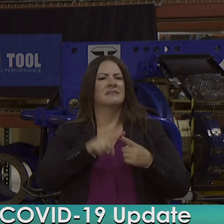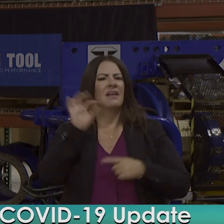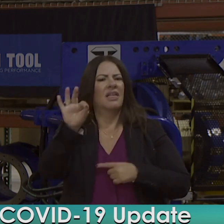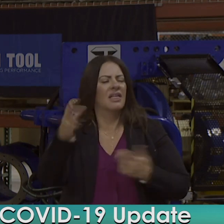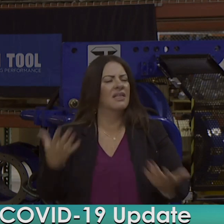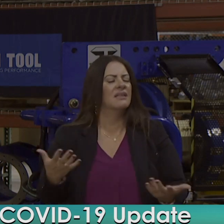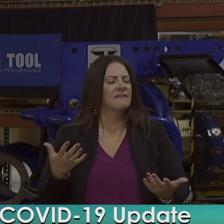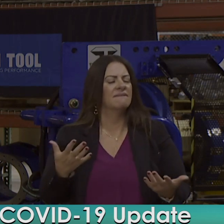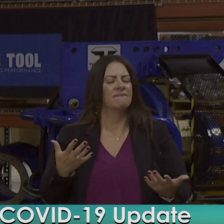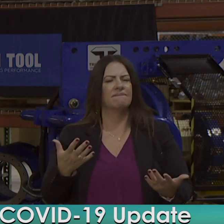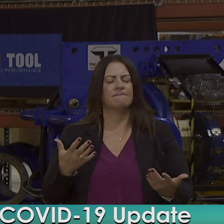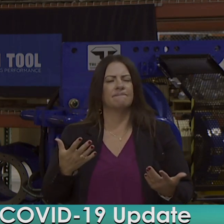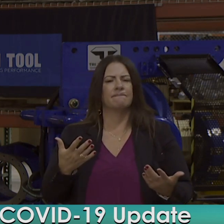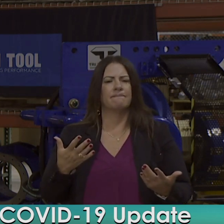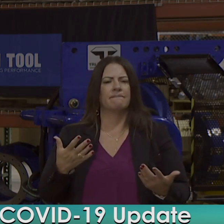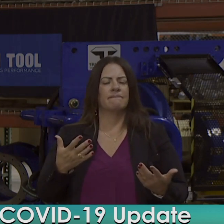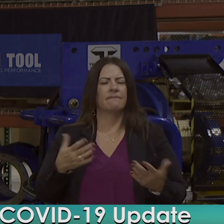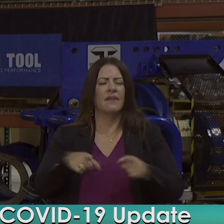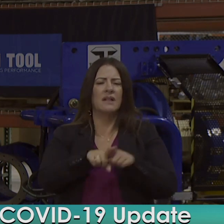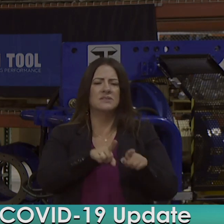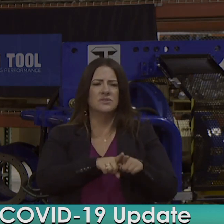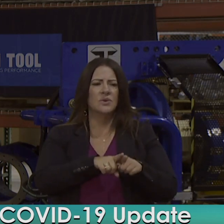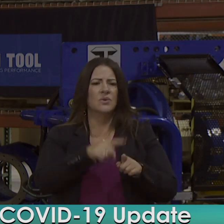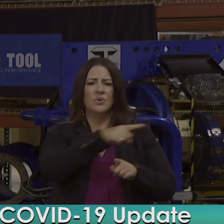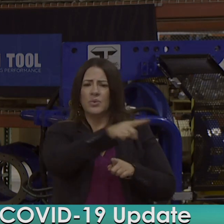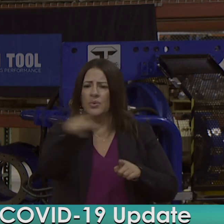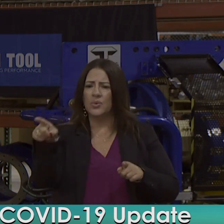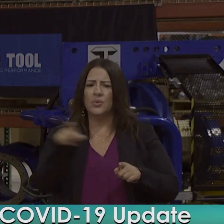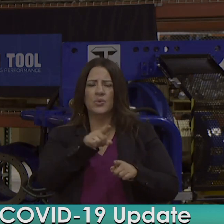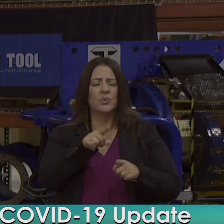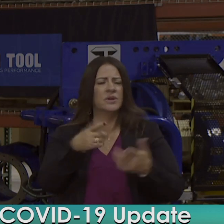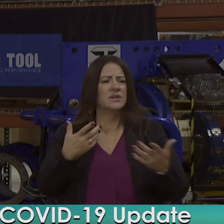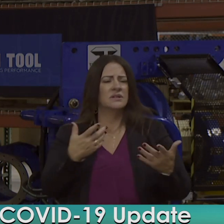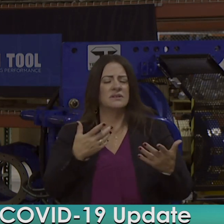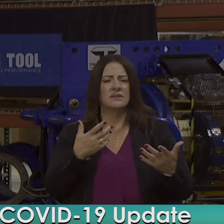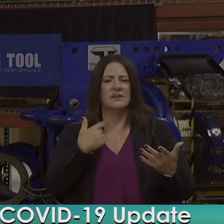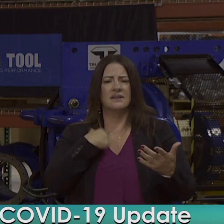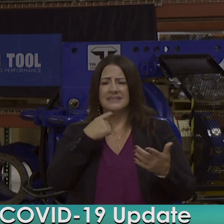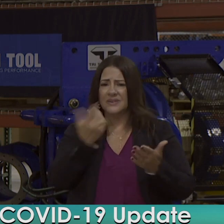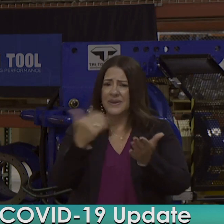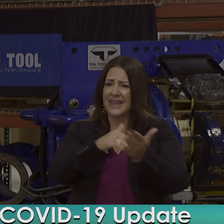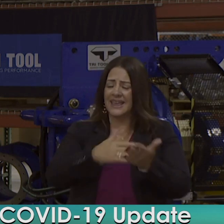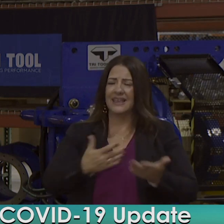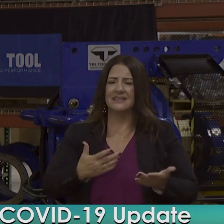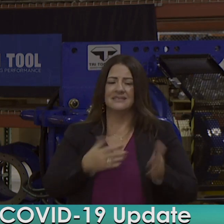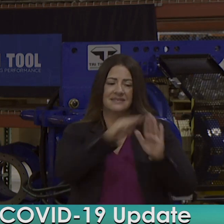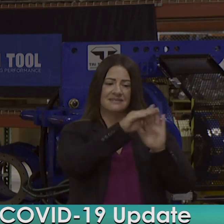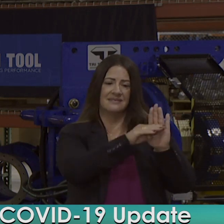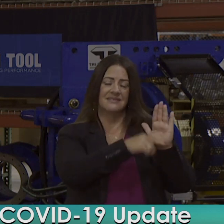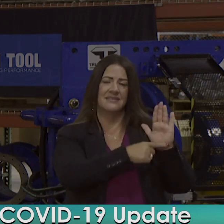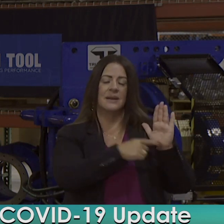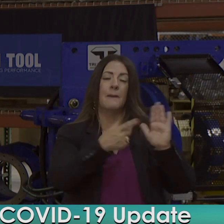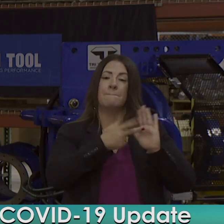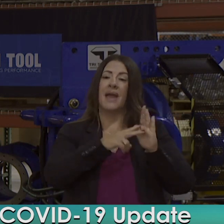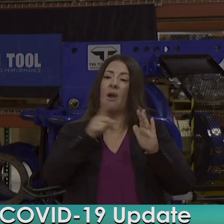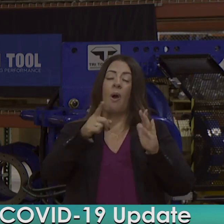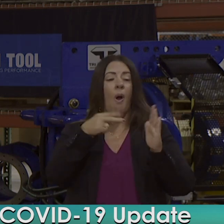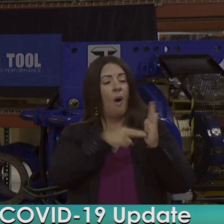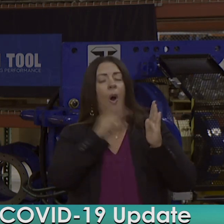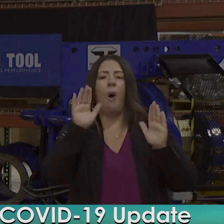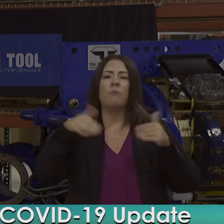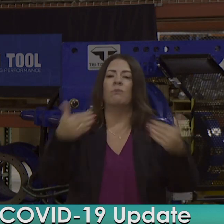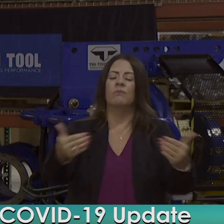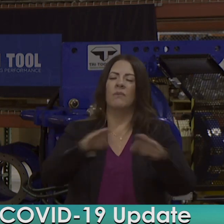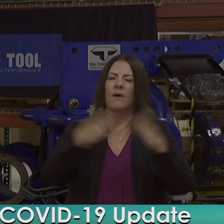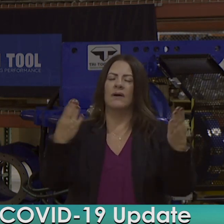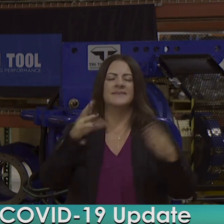on ad nauseum occasions. You, among others, have written about it. I'll say it again. Guidelines don't mean go. That